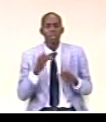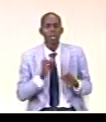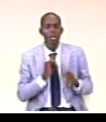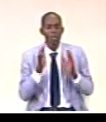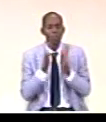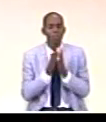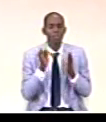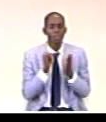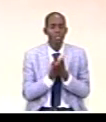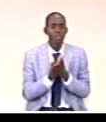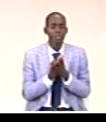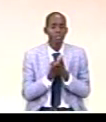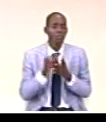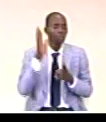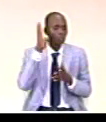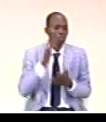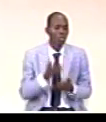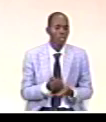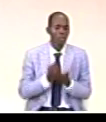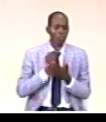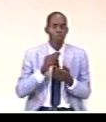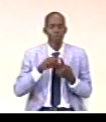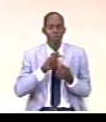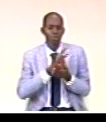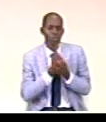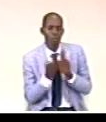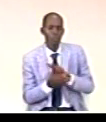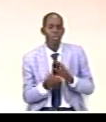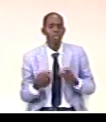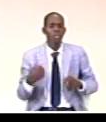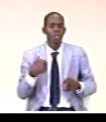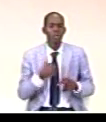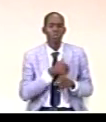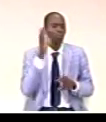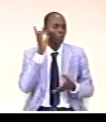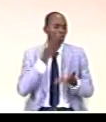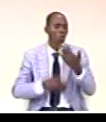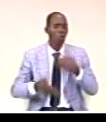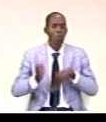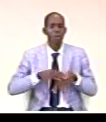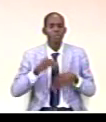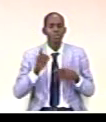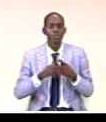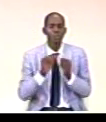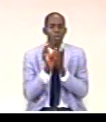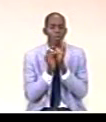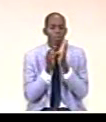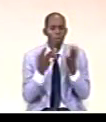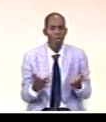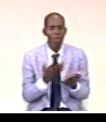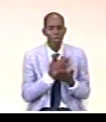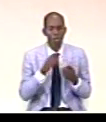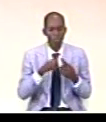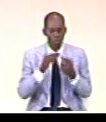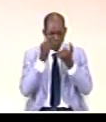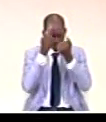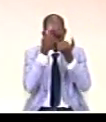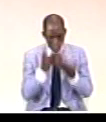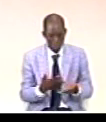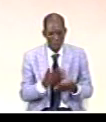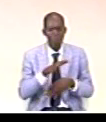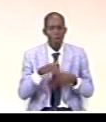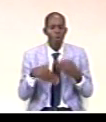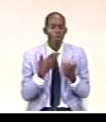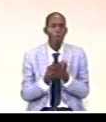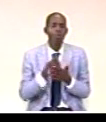in the name of the Lord, you will help us to repent. And I know we'll come back to the Bible and to obey, Lord God, the things that are